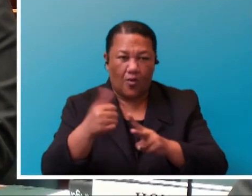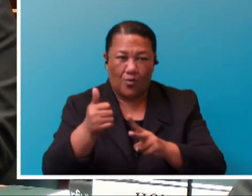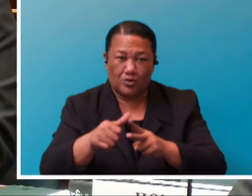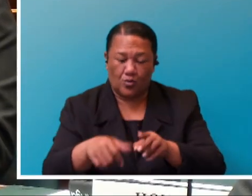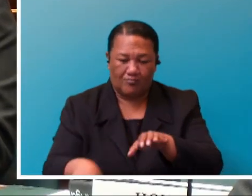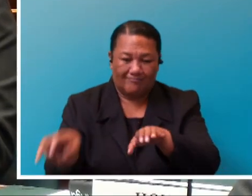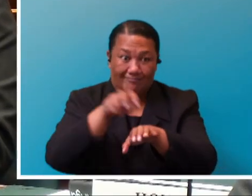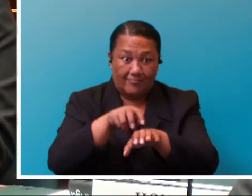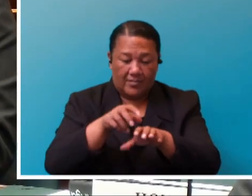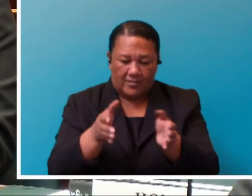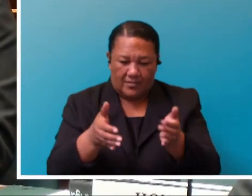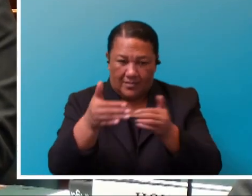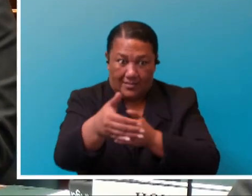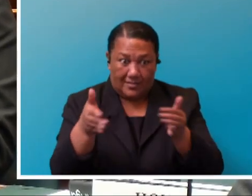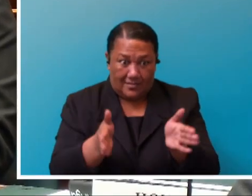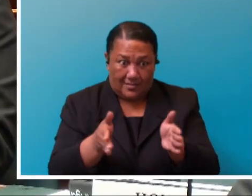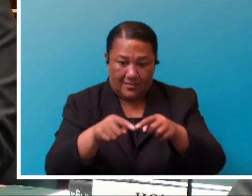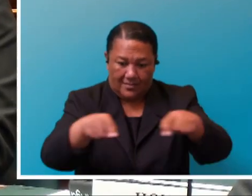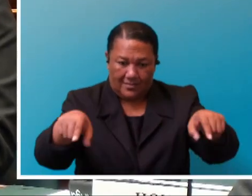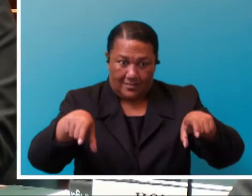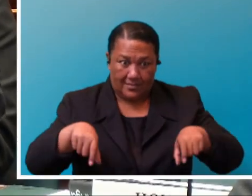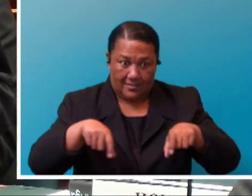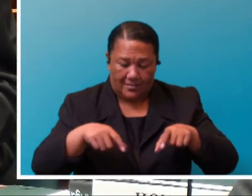non-functional. These